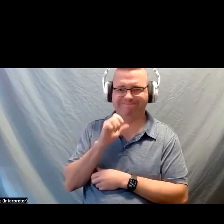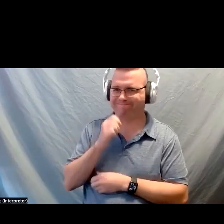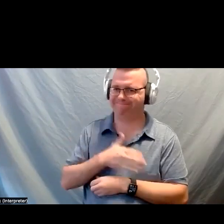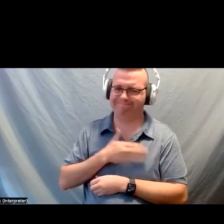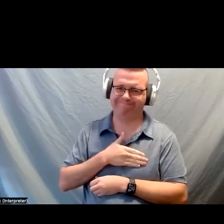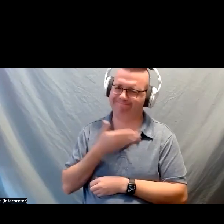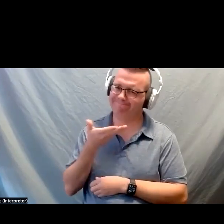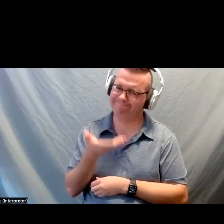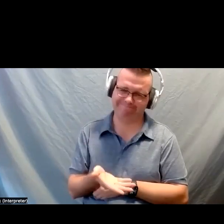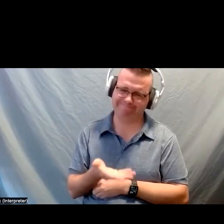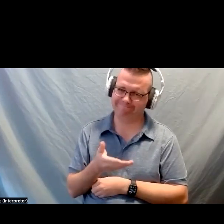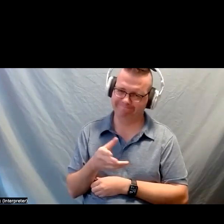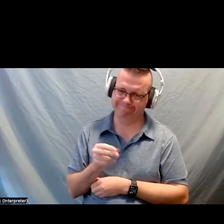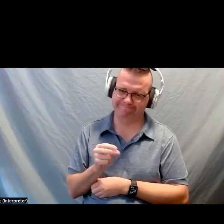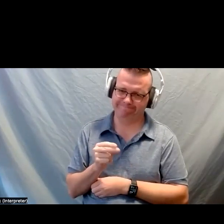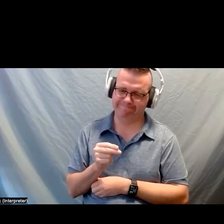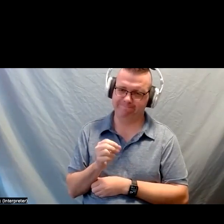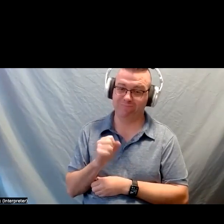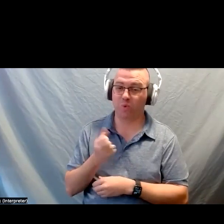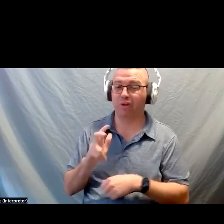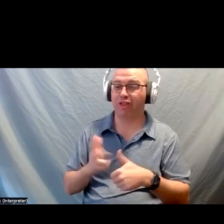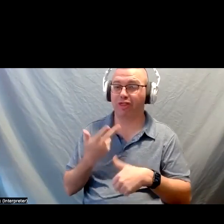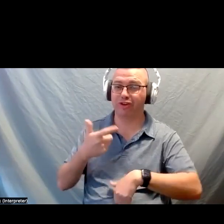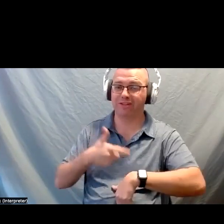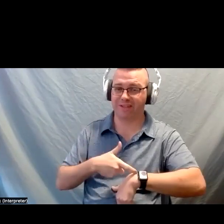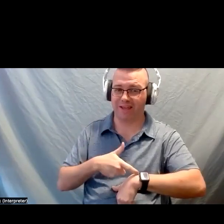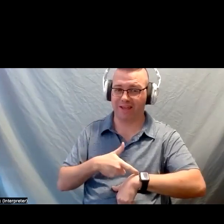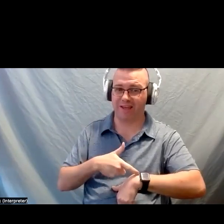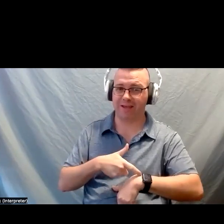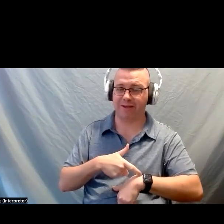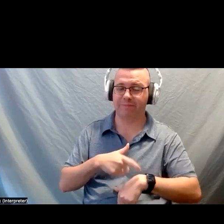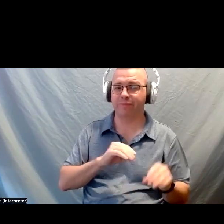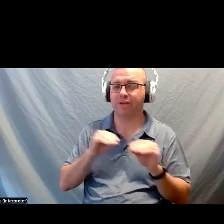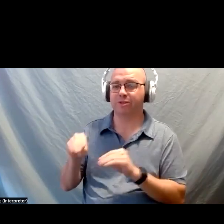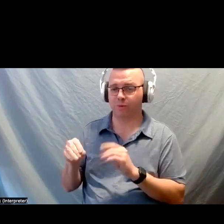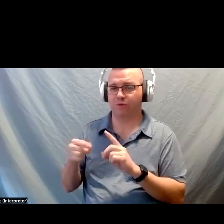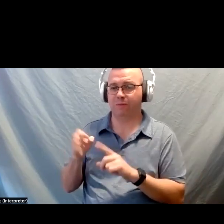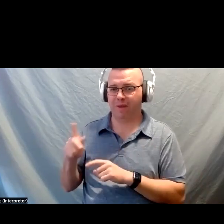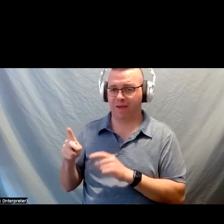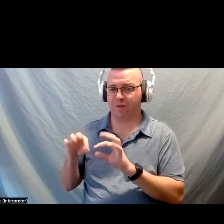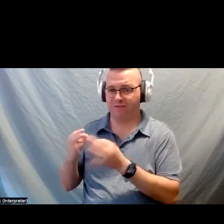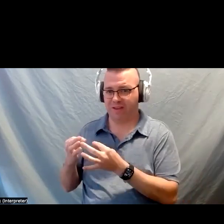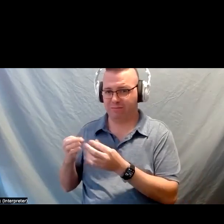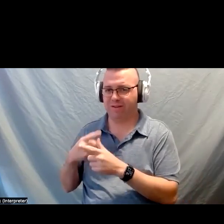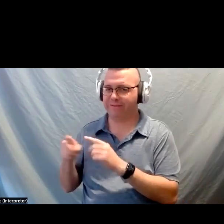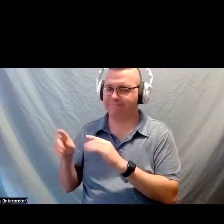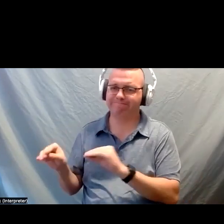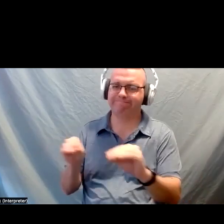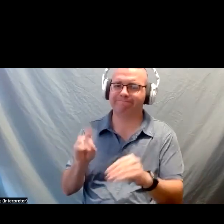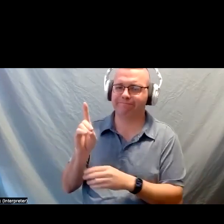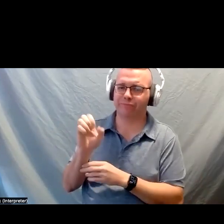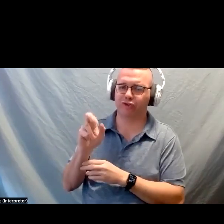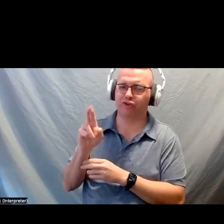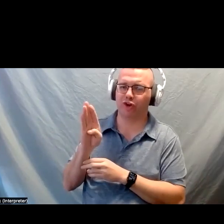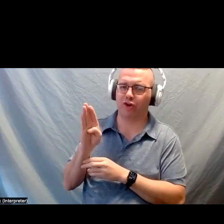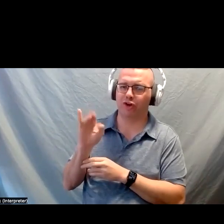unhappy. And then on a third, having come back to her family, she went away on a third trip to Derbyshire in the north of